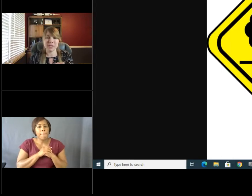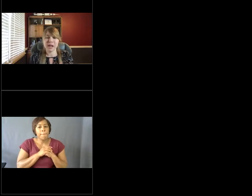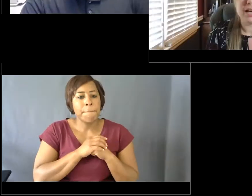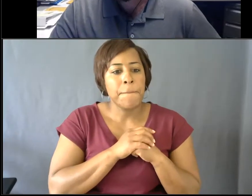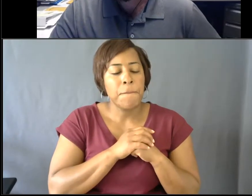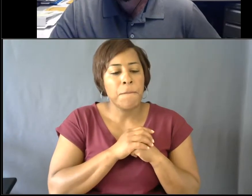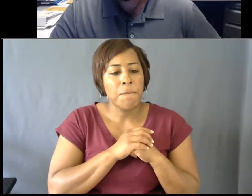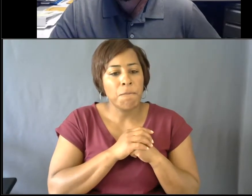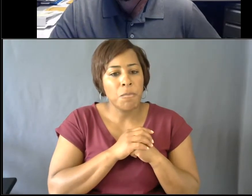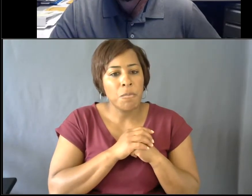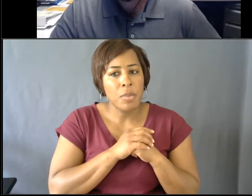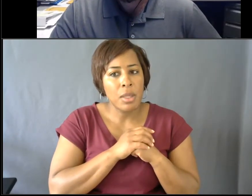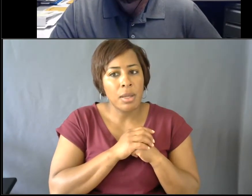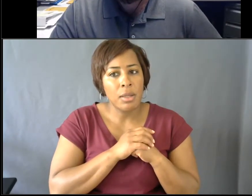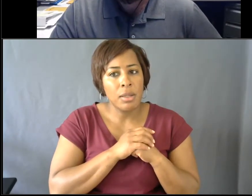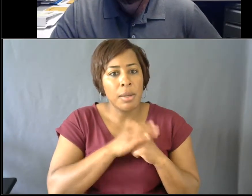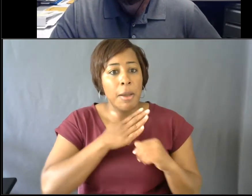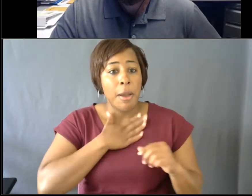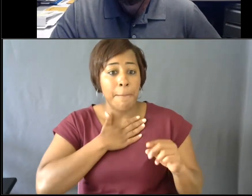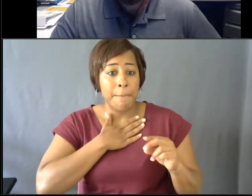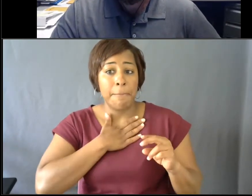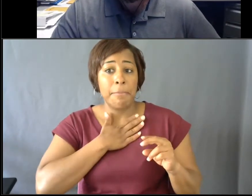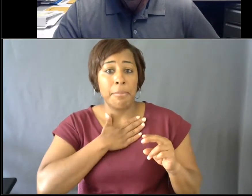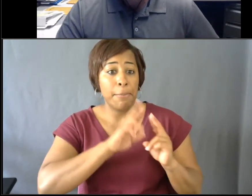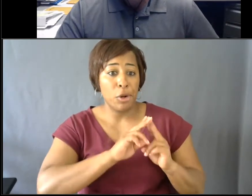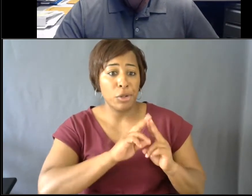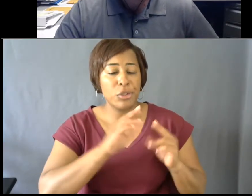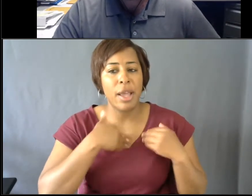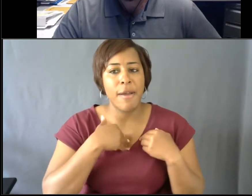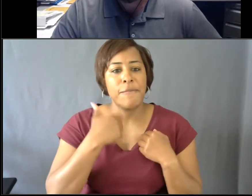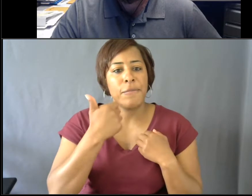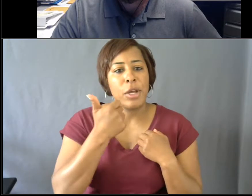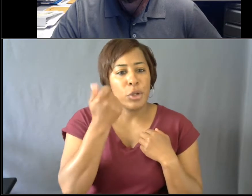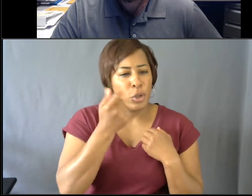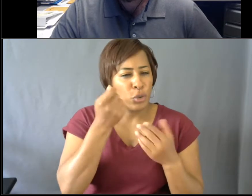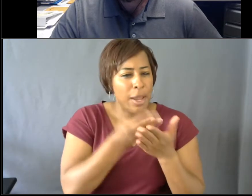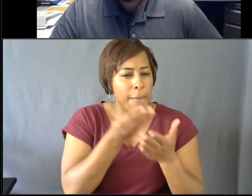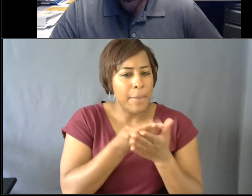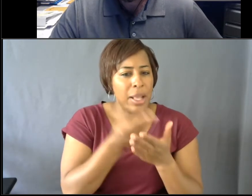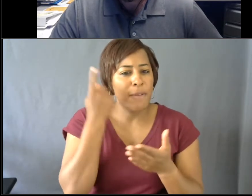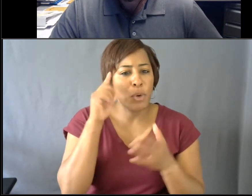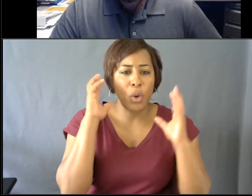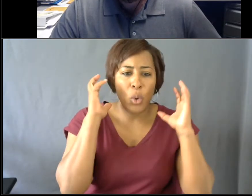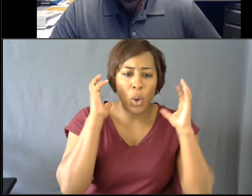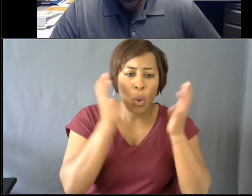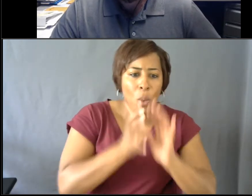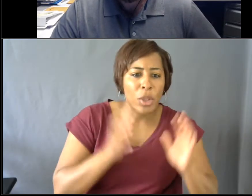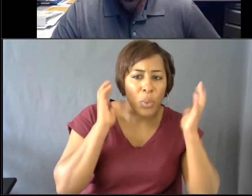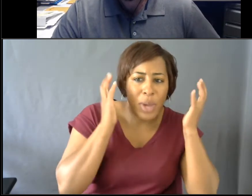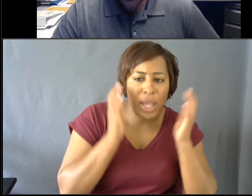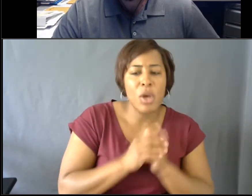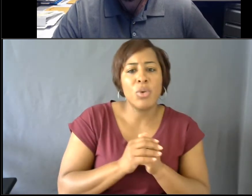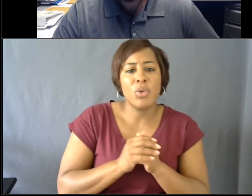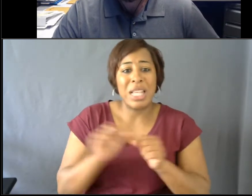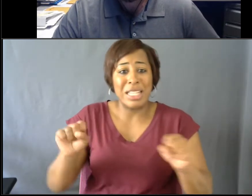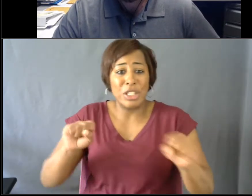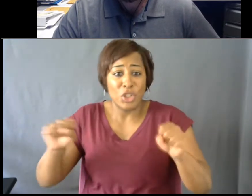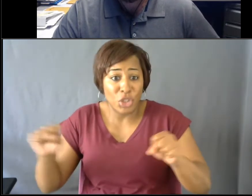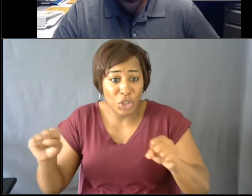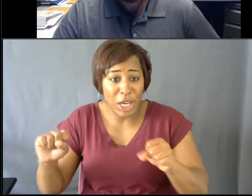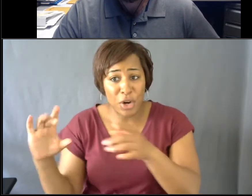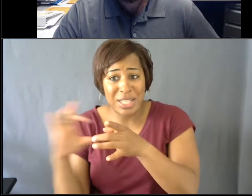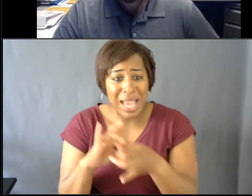have gotten grant money for weather radios and strobe light attachments and shaker attachments, which I had no idea. As a